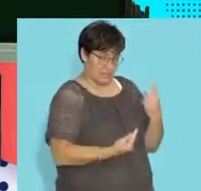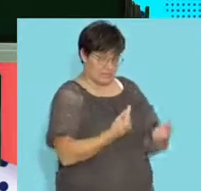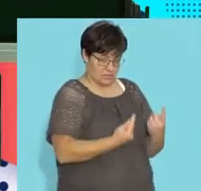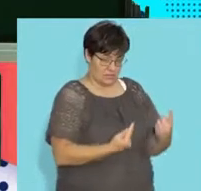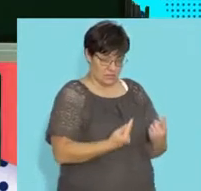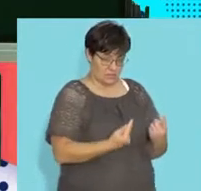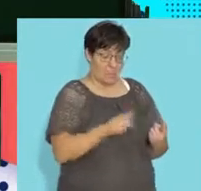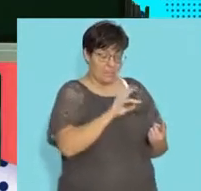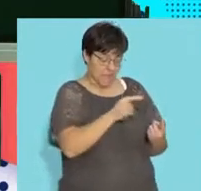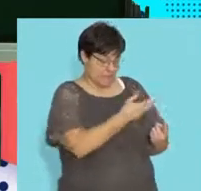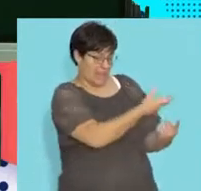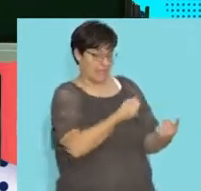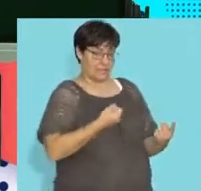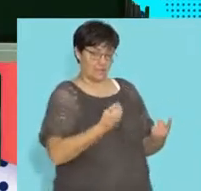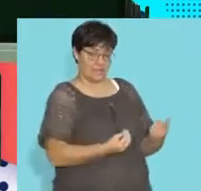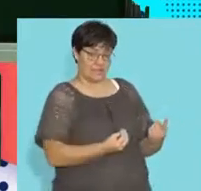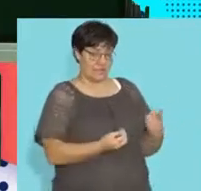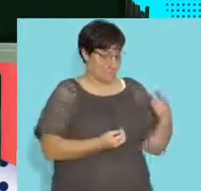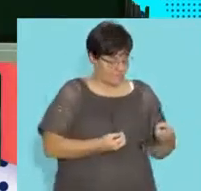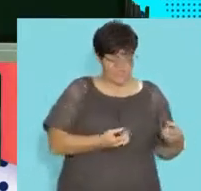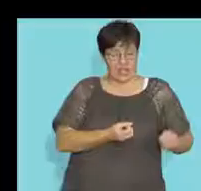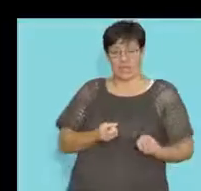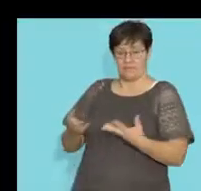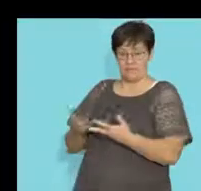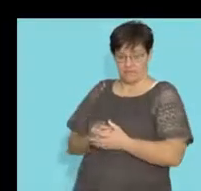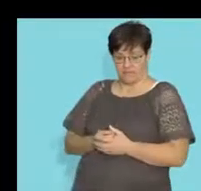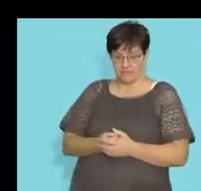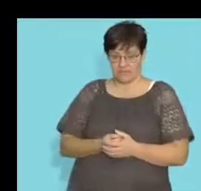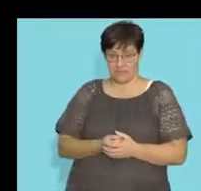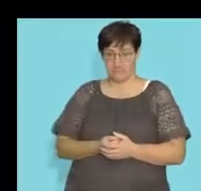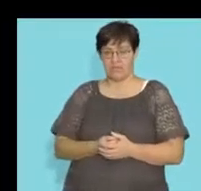other water will accept the proton, being the base.